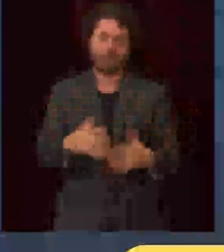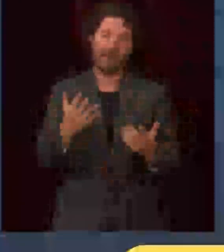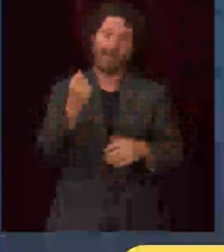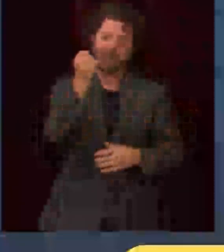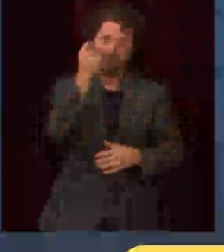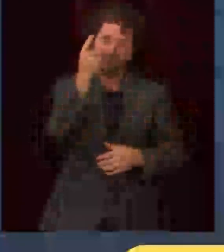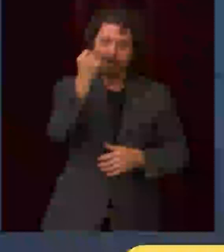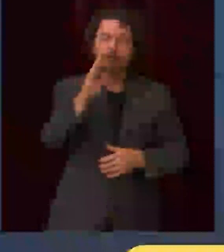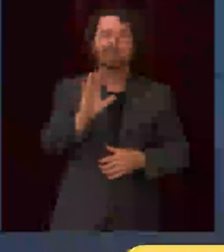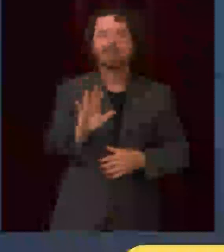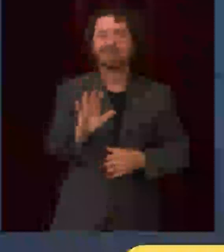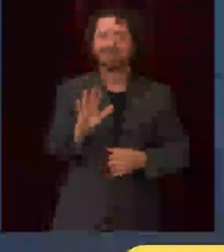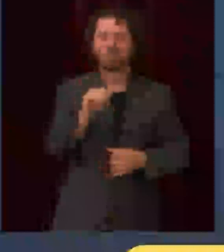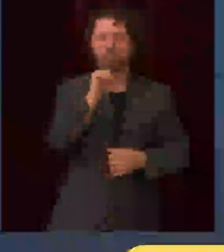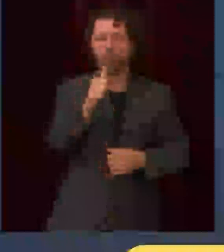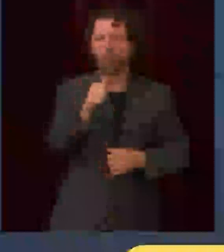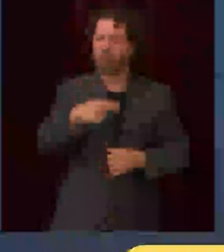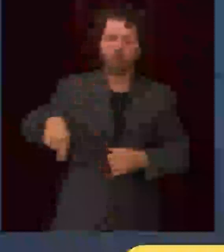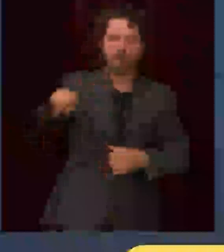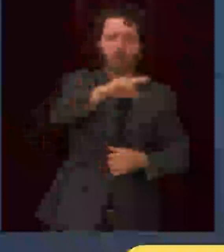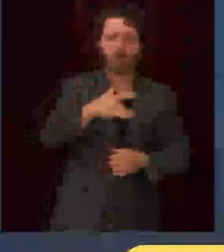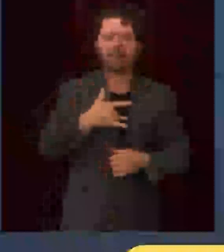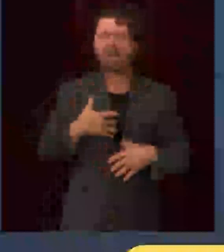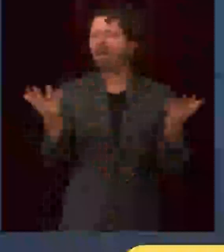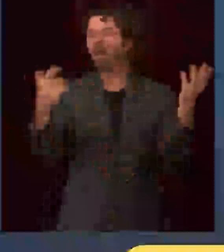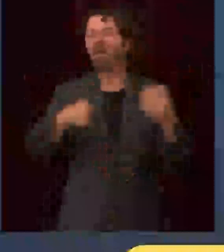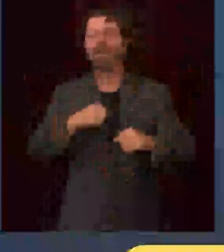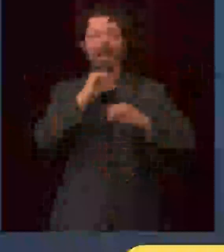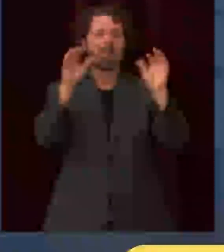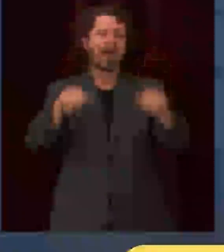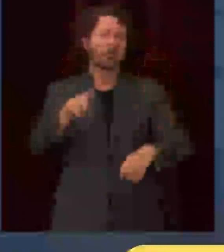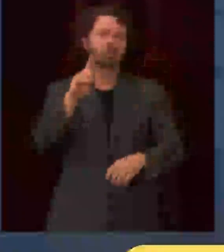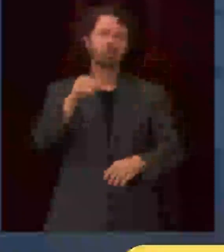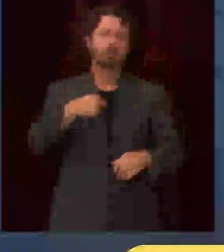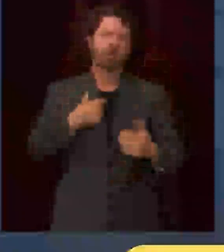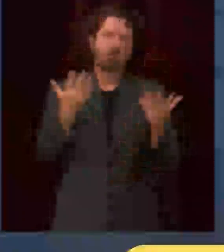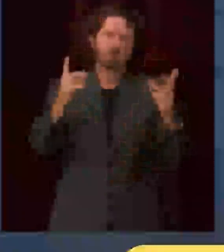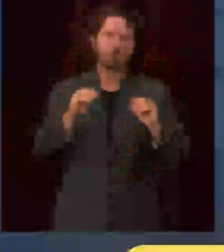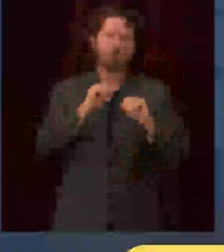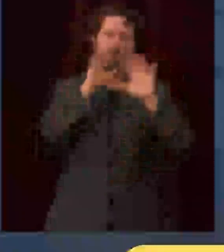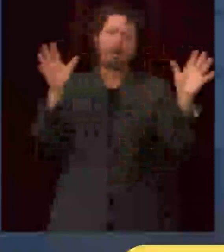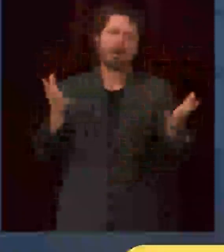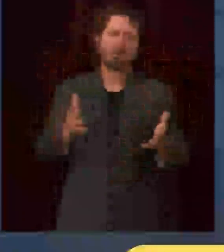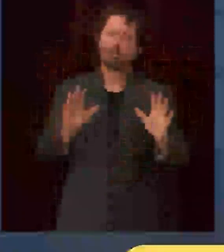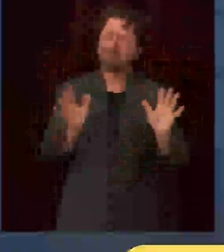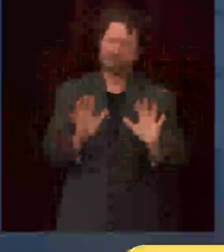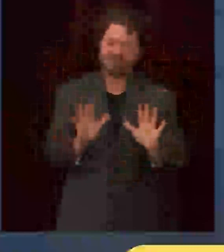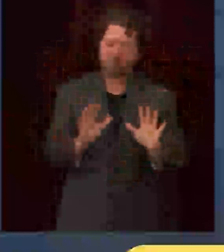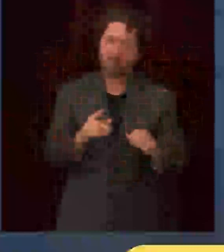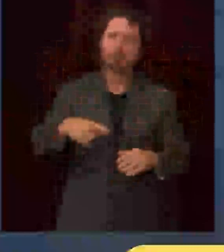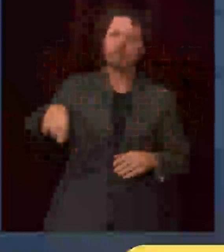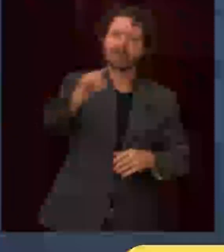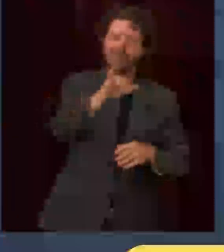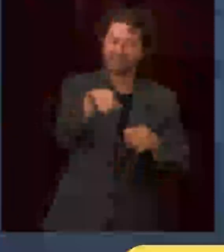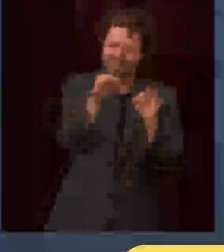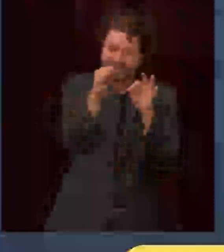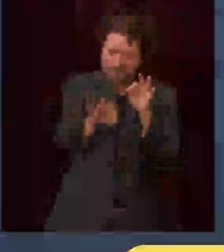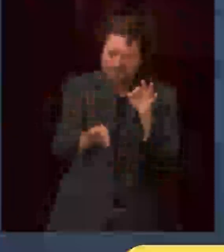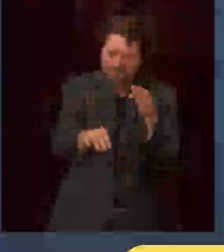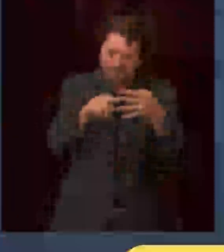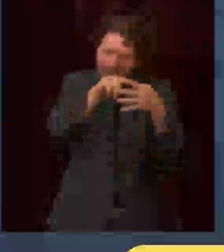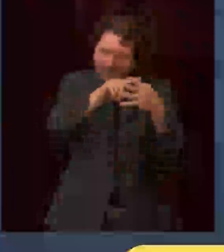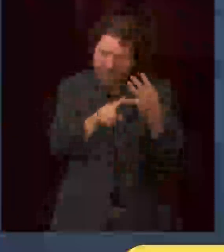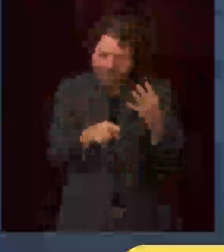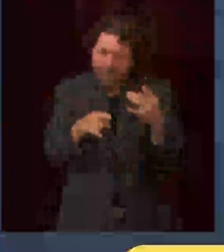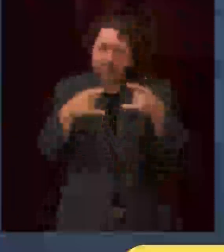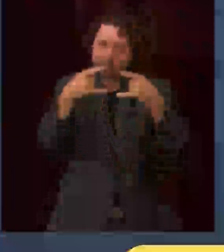be a leader. Each one of us have the ability to do relatively simple things that can protect ourselves and the people